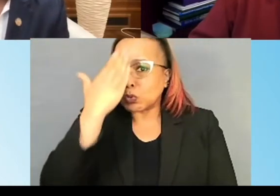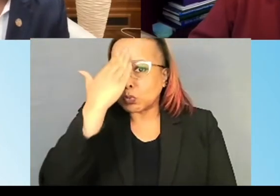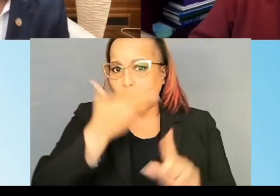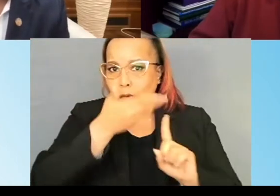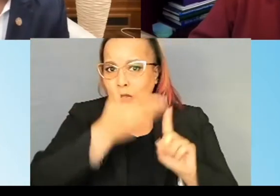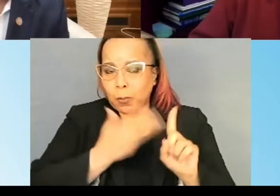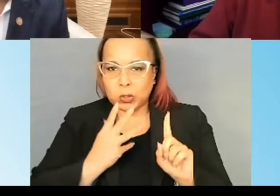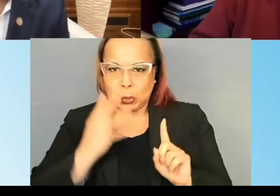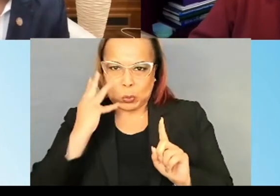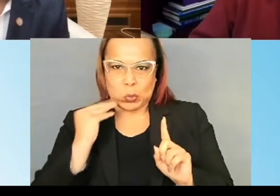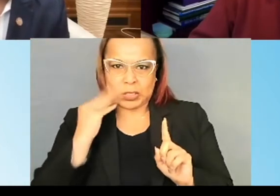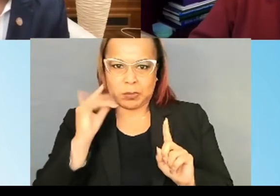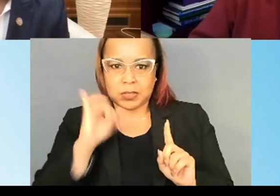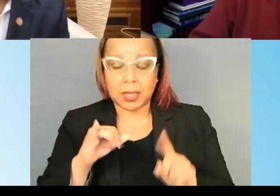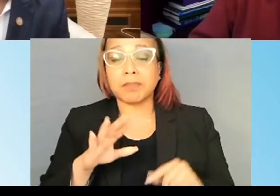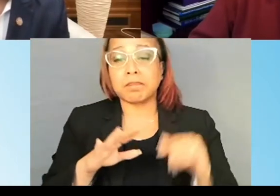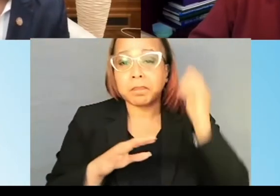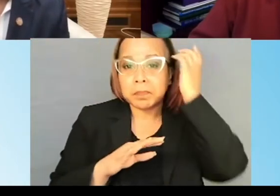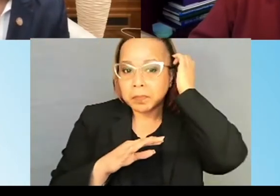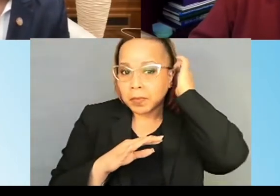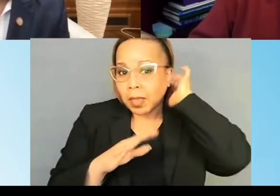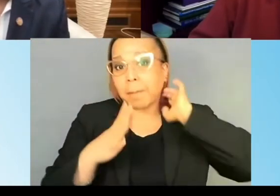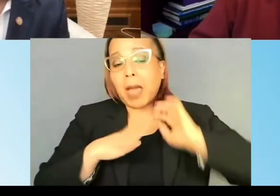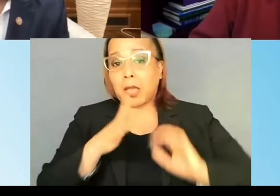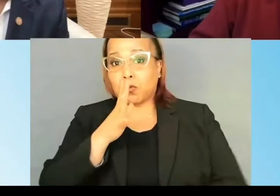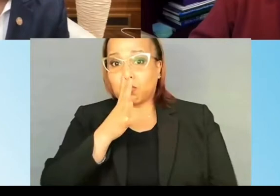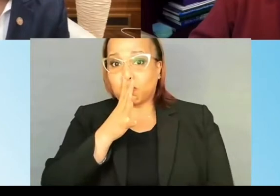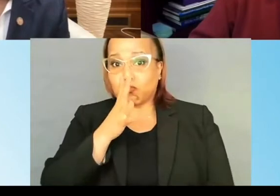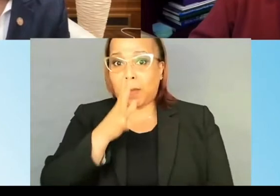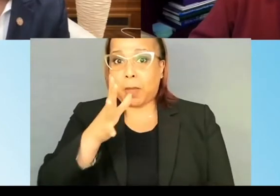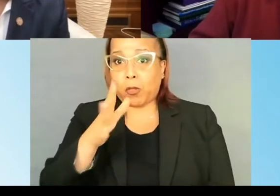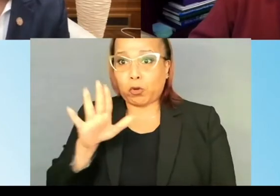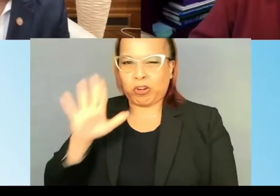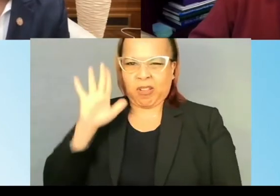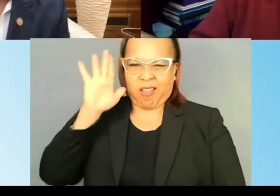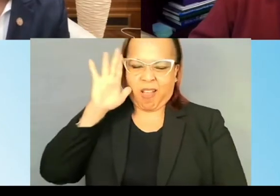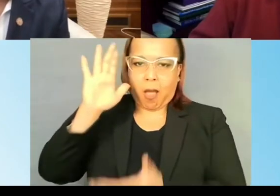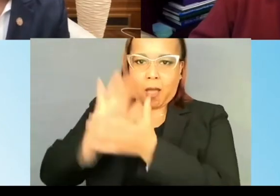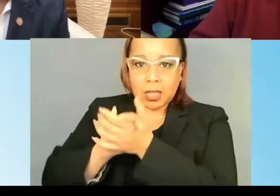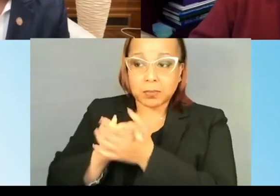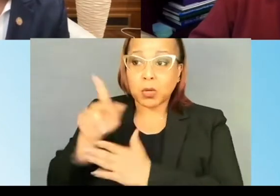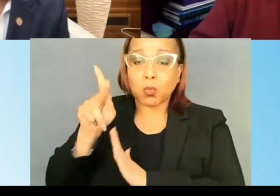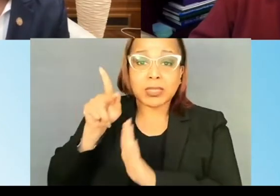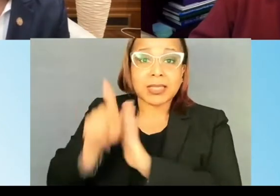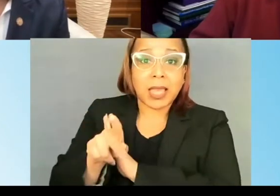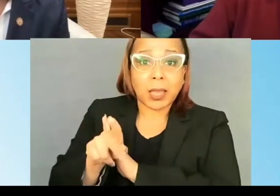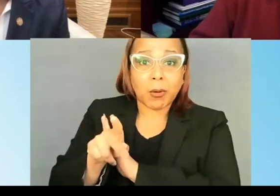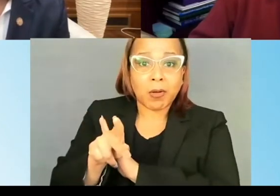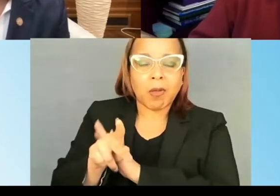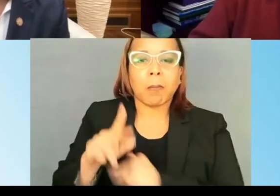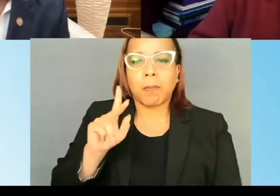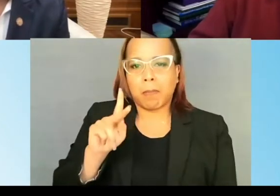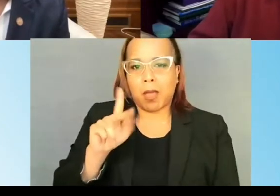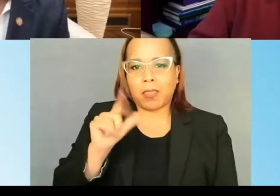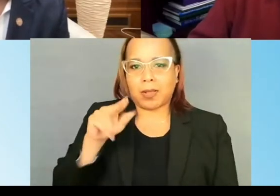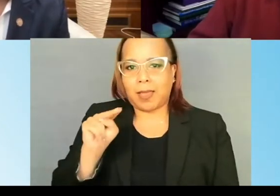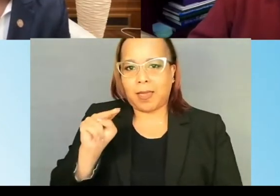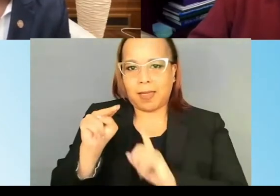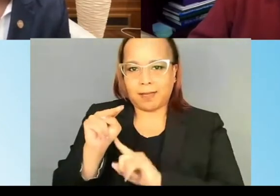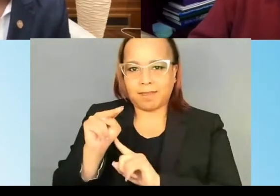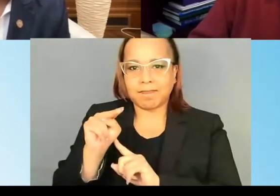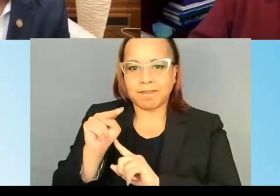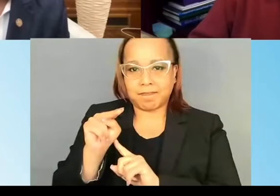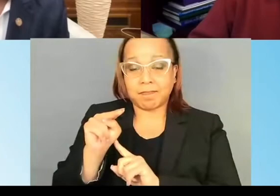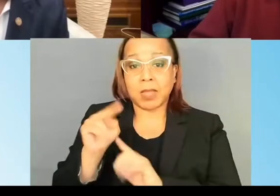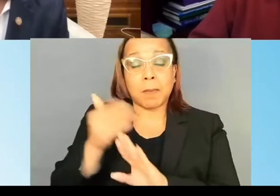this? So my grandmother's husband was killed by the Klan before